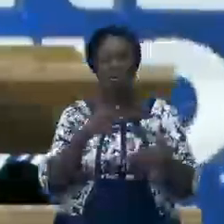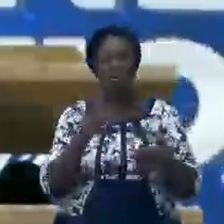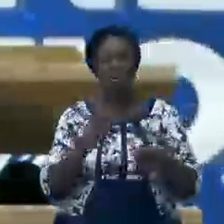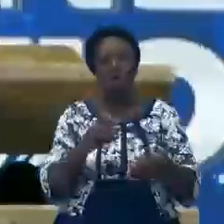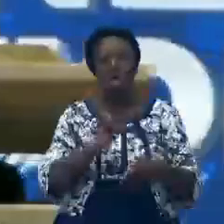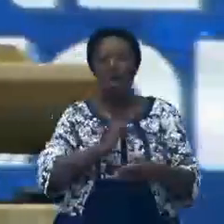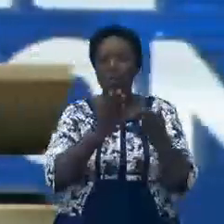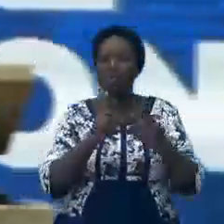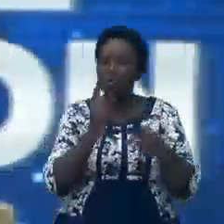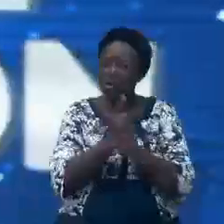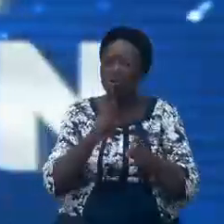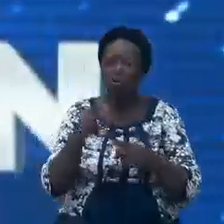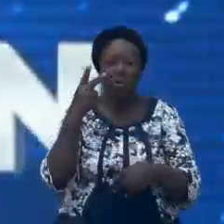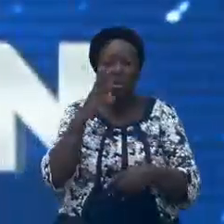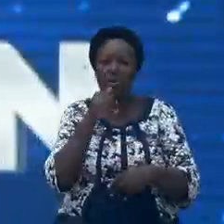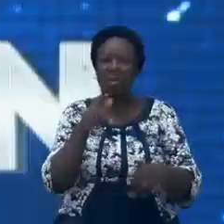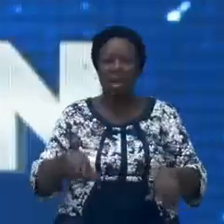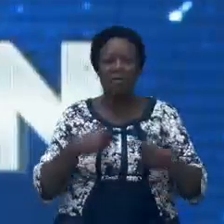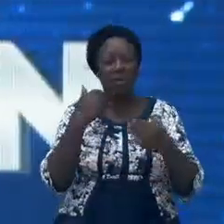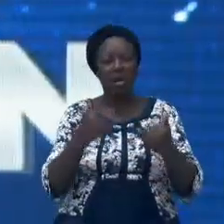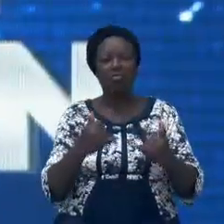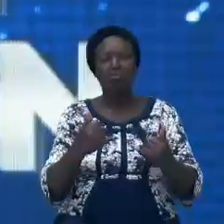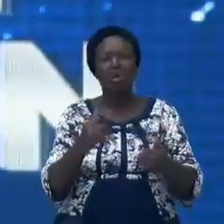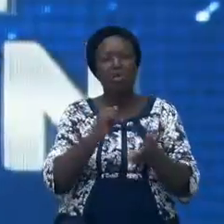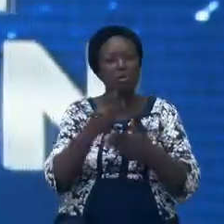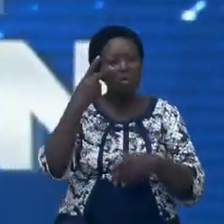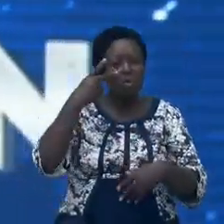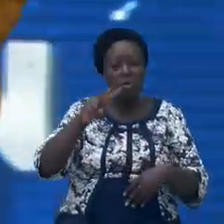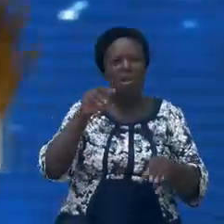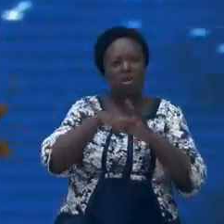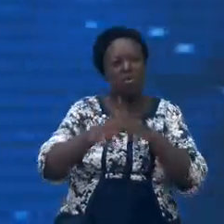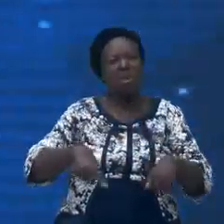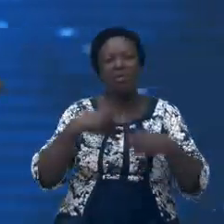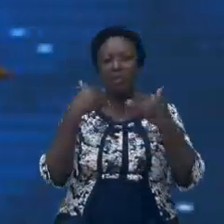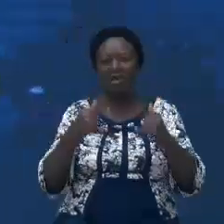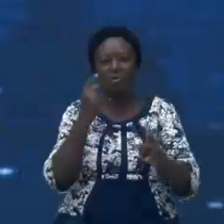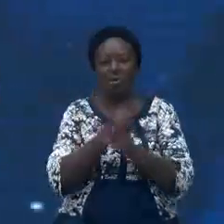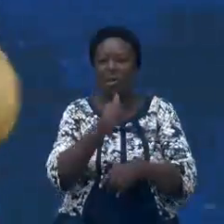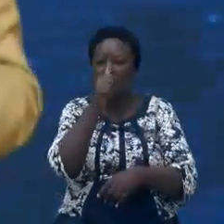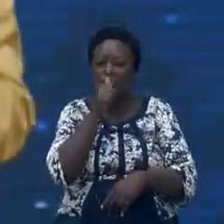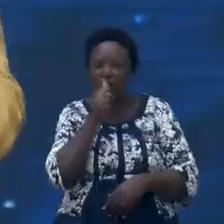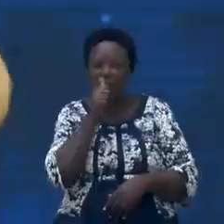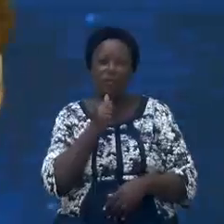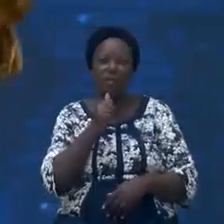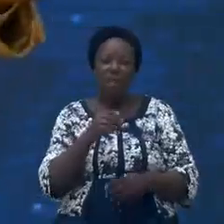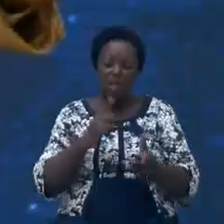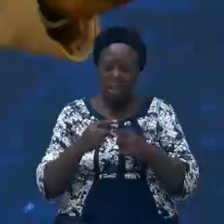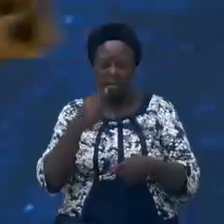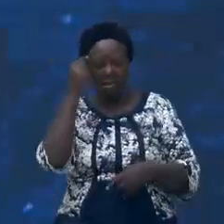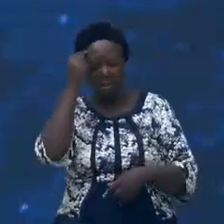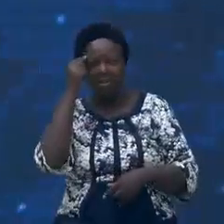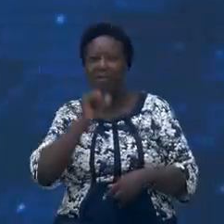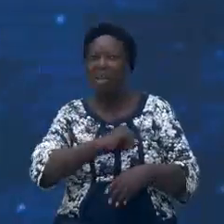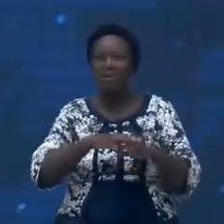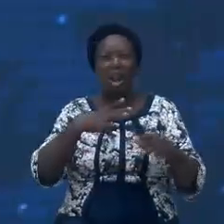I want you to look at your life now, personal, private, and look at, I don't like